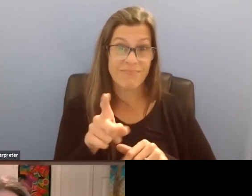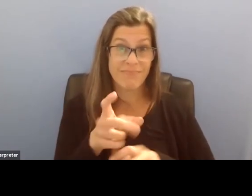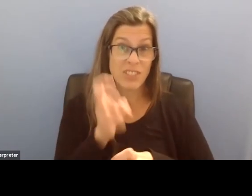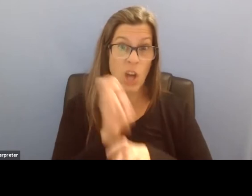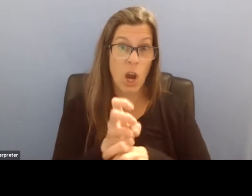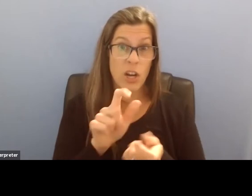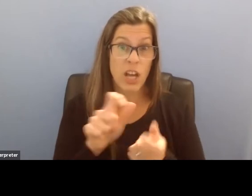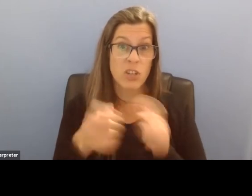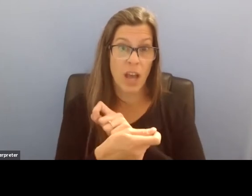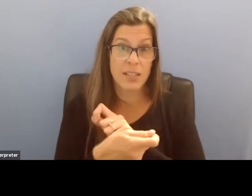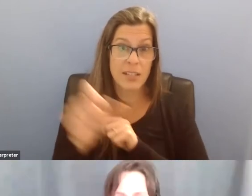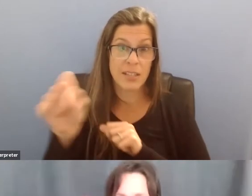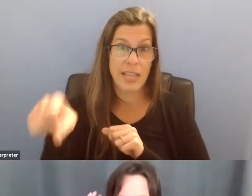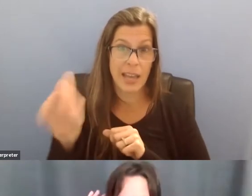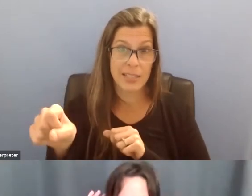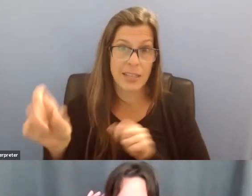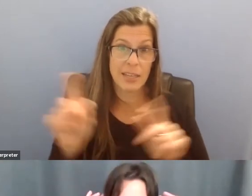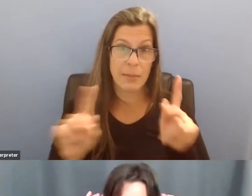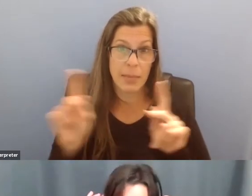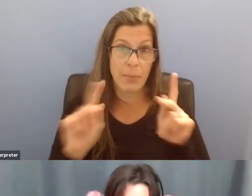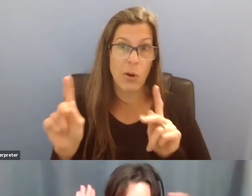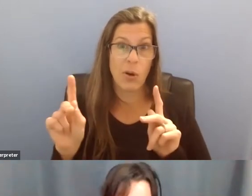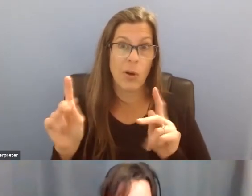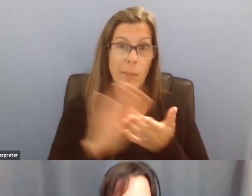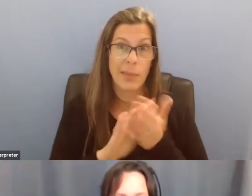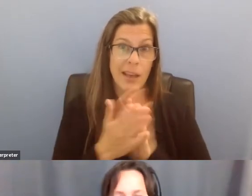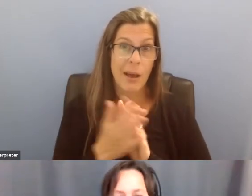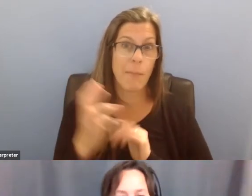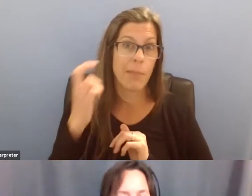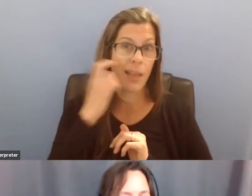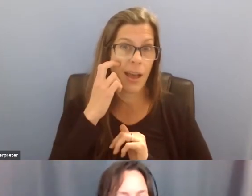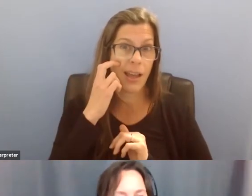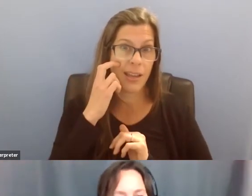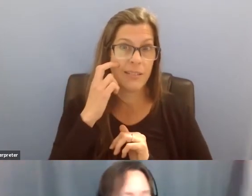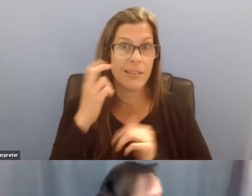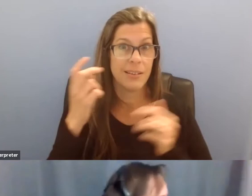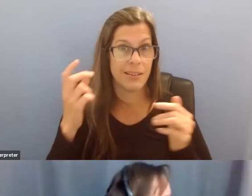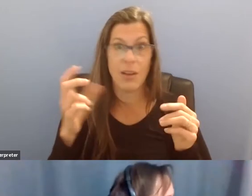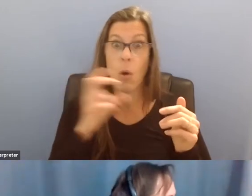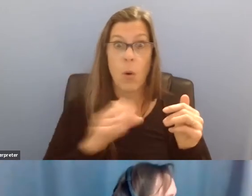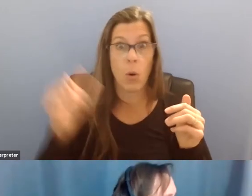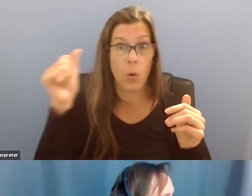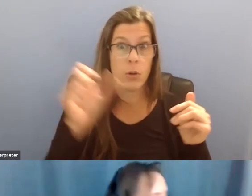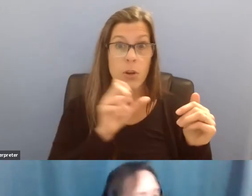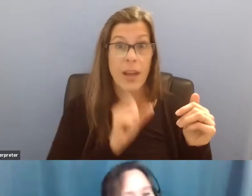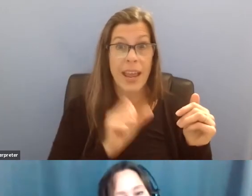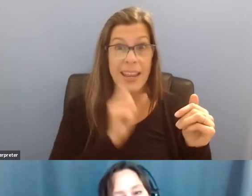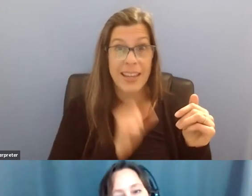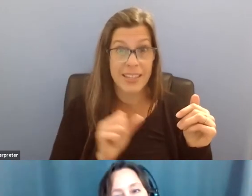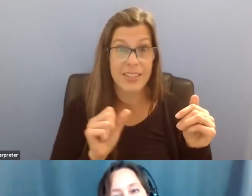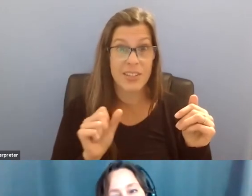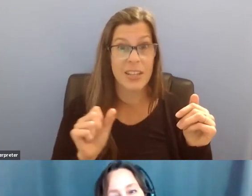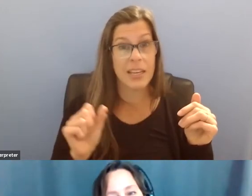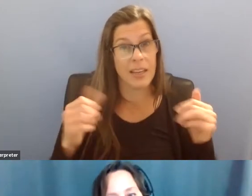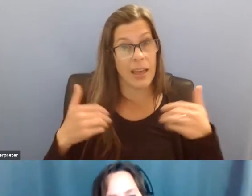who lost their sight as adults and it's very difficult, but it is not the end of the world. And I don't think having a disability